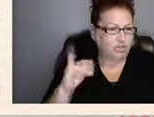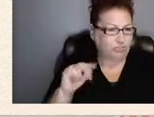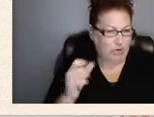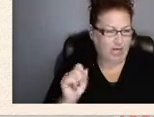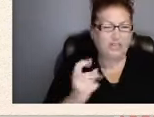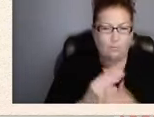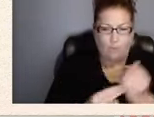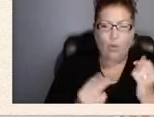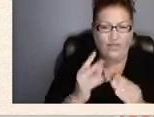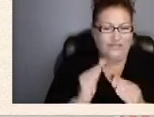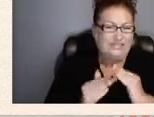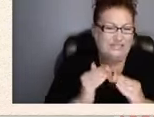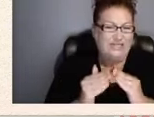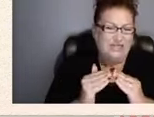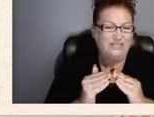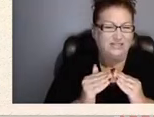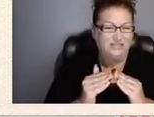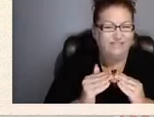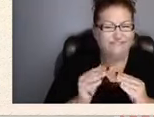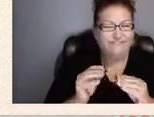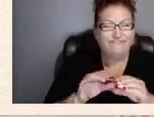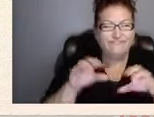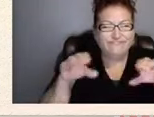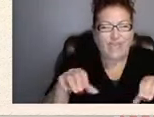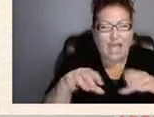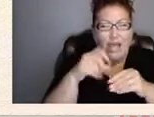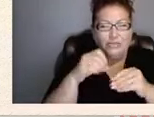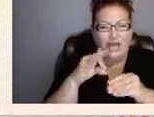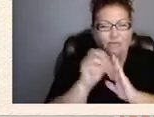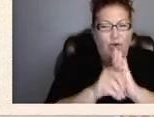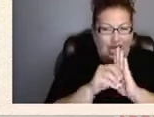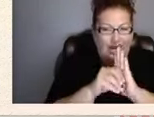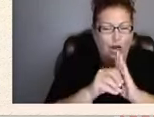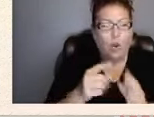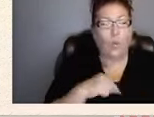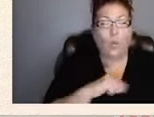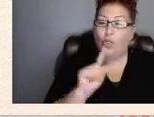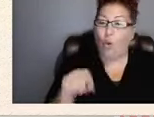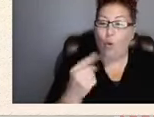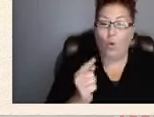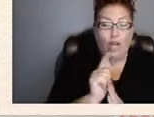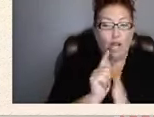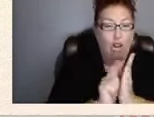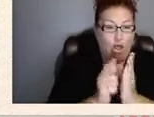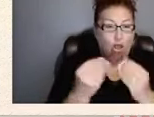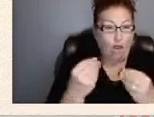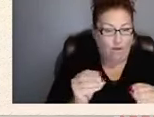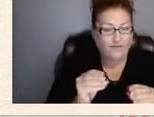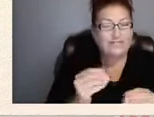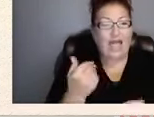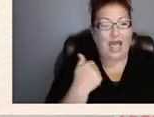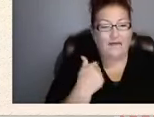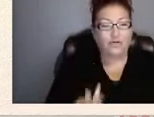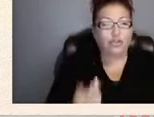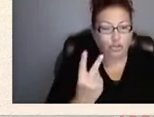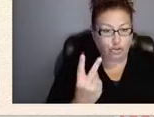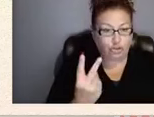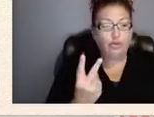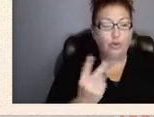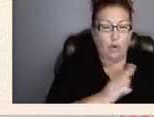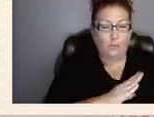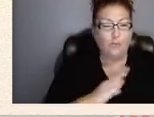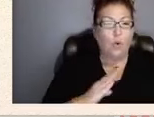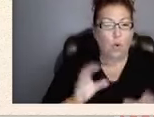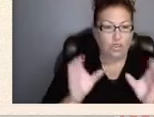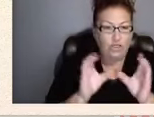basically suburbs of Orlando. And we are the only law firm in Florida to have 2 board certified attorneys, both